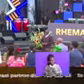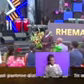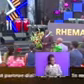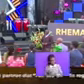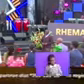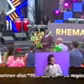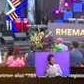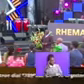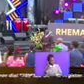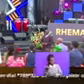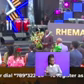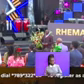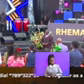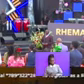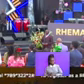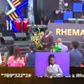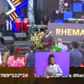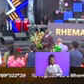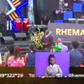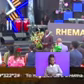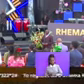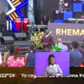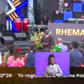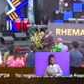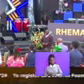about you